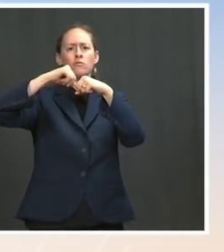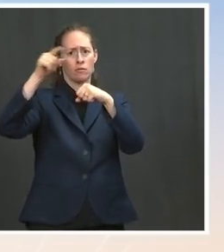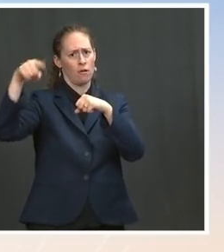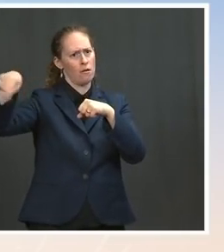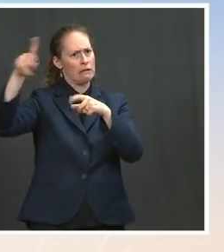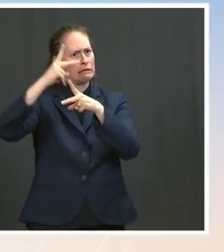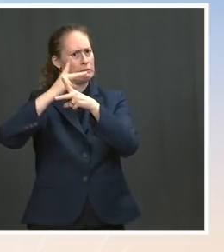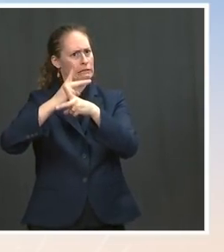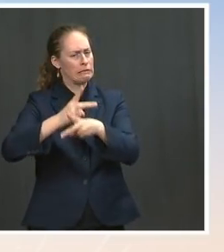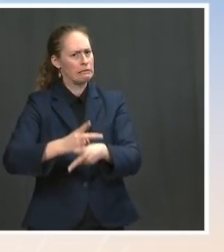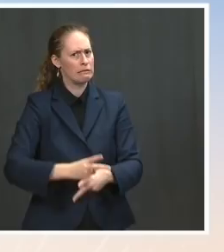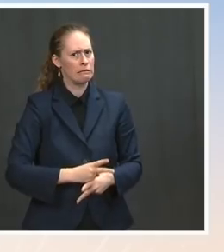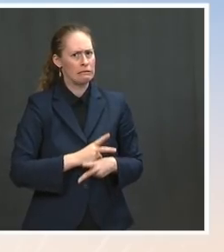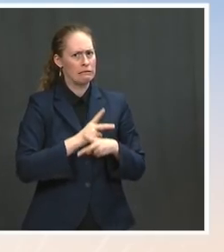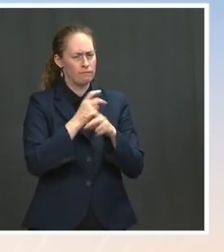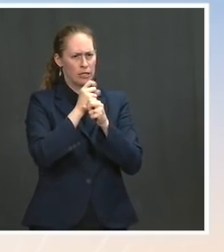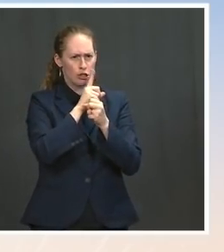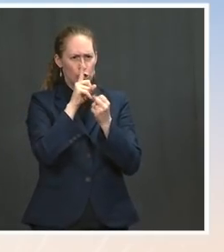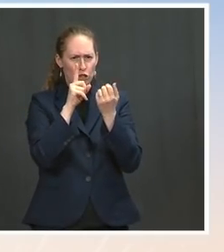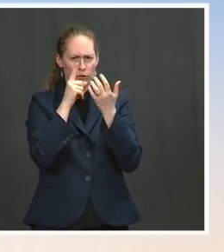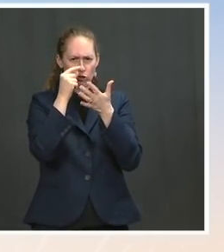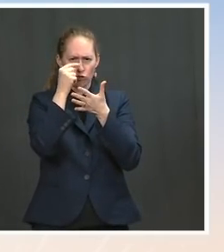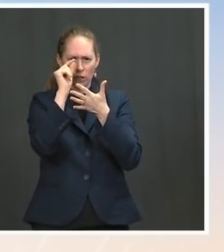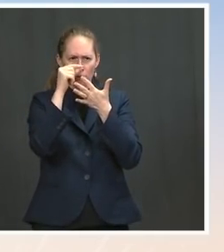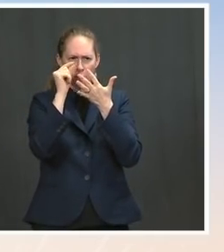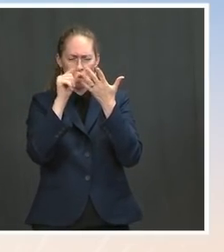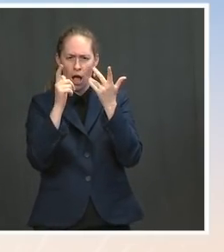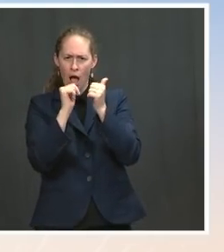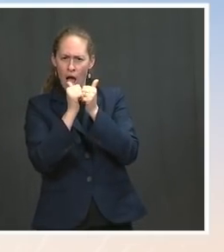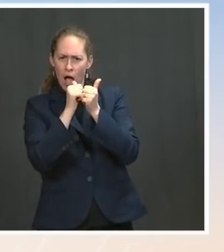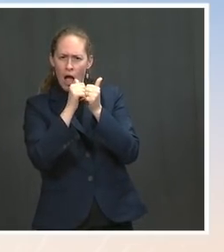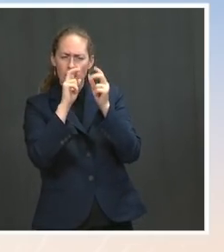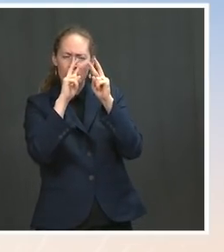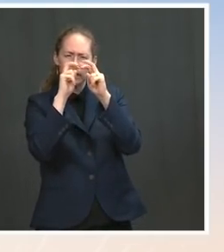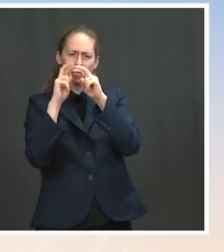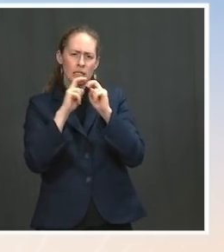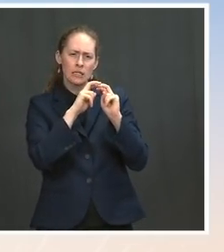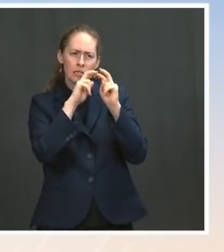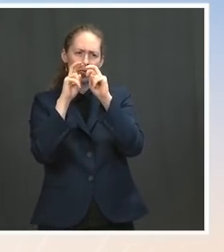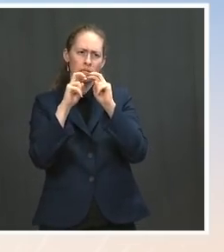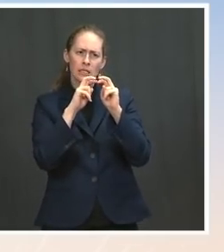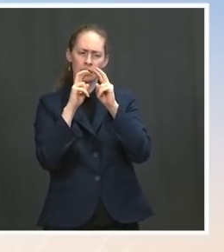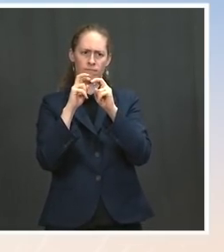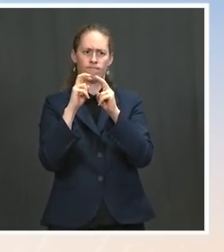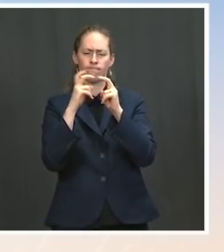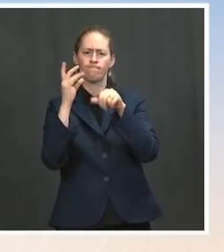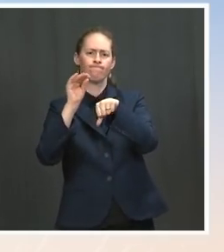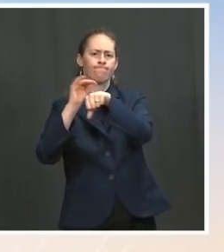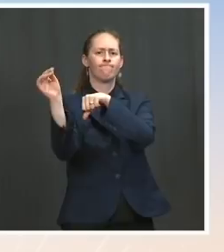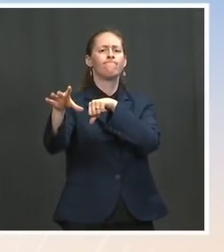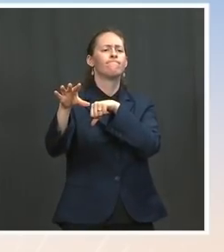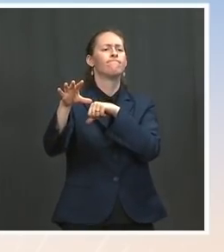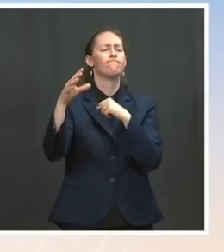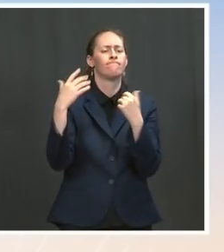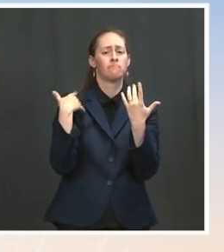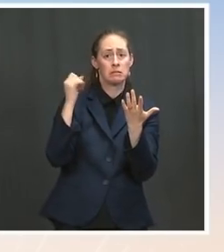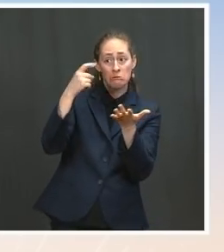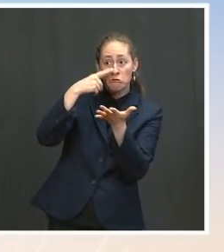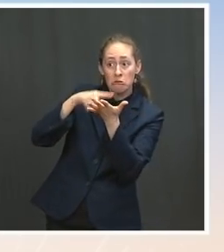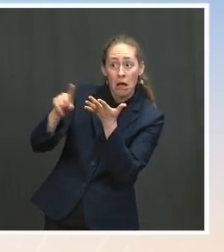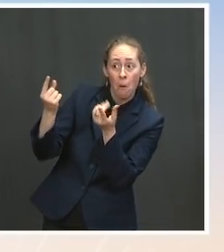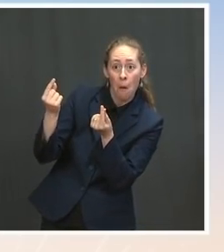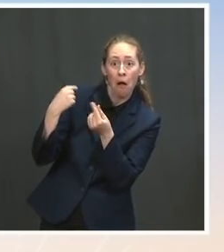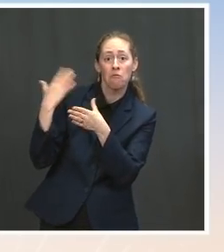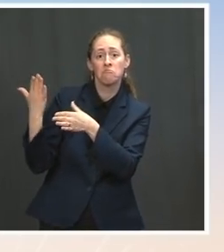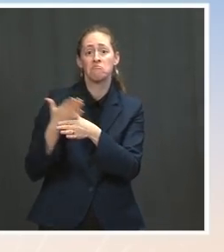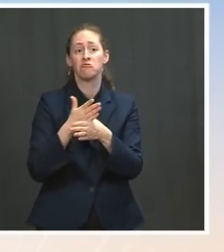right word in how they review and assess and provide public guidance. But we can see if there's anything more they can report out. Is the prevailing theory